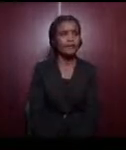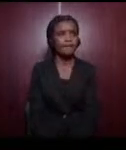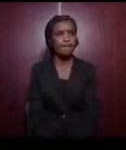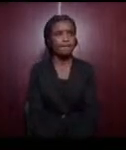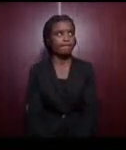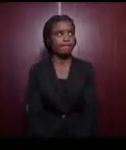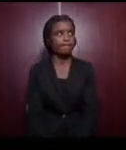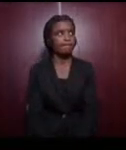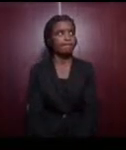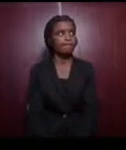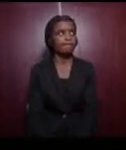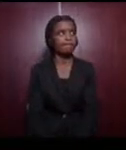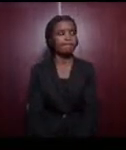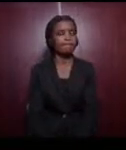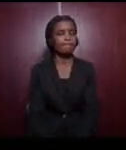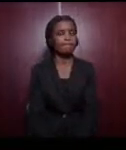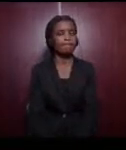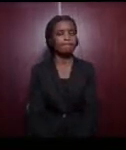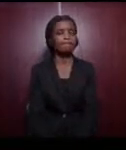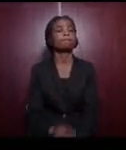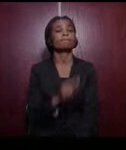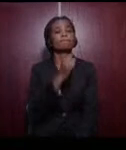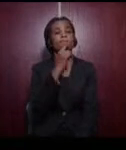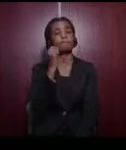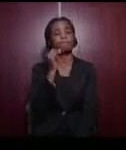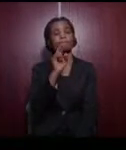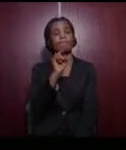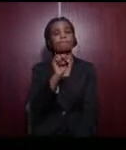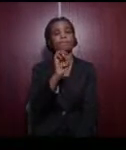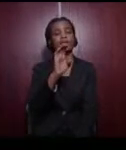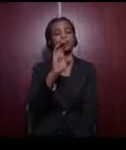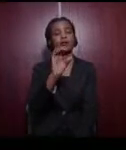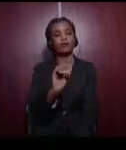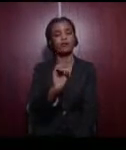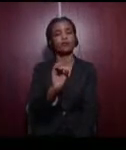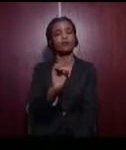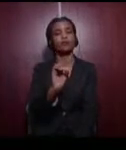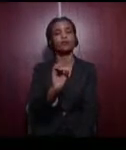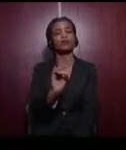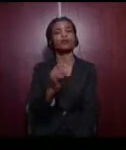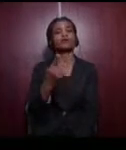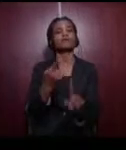Oh, yeah. I'm Nero Chabalala from Sebuki in Zone 21.